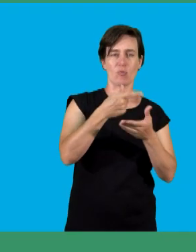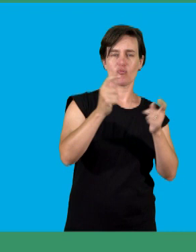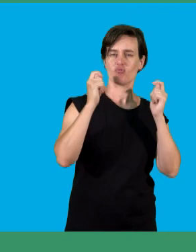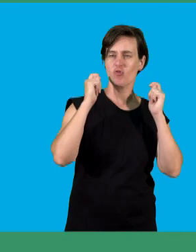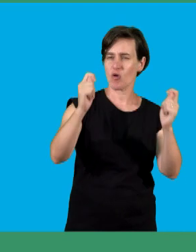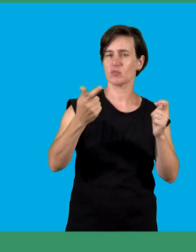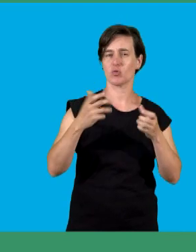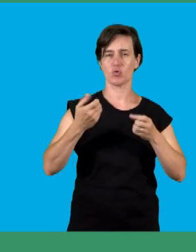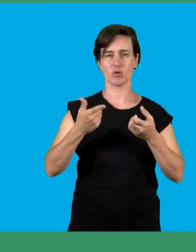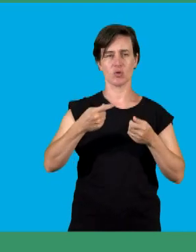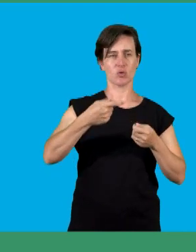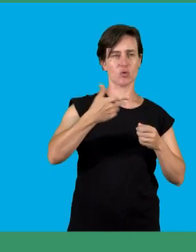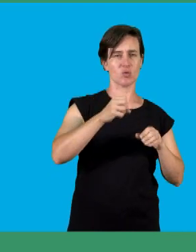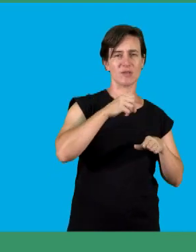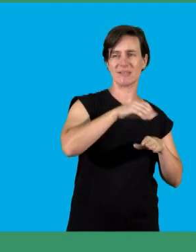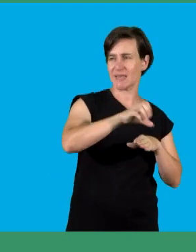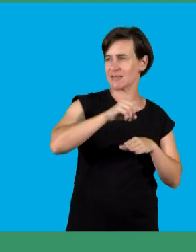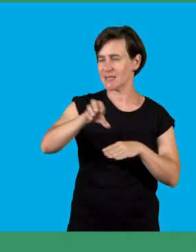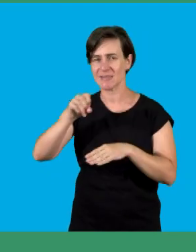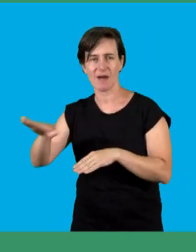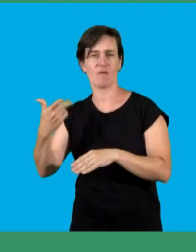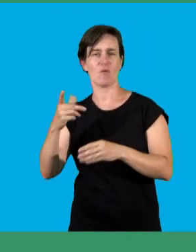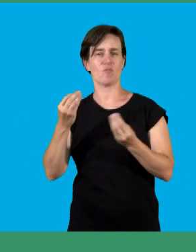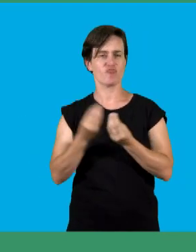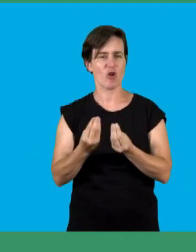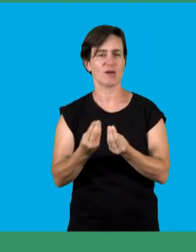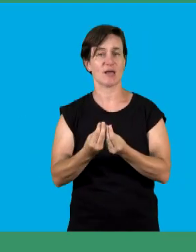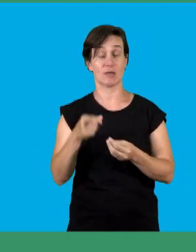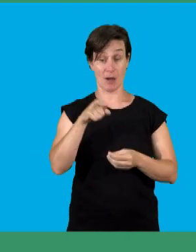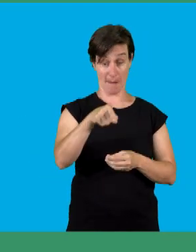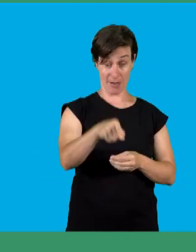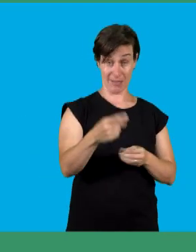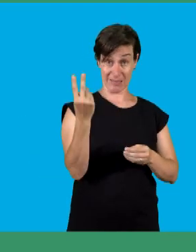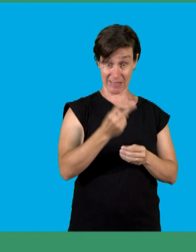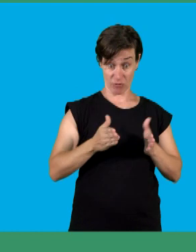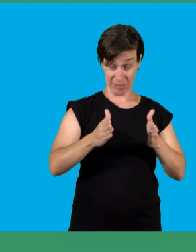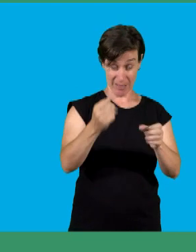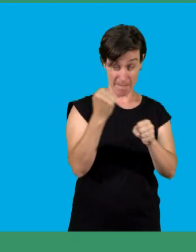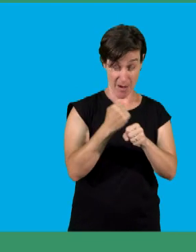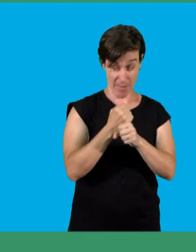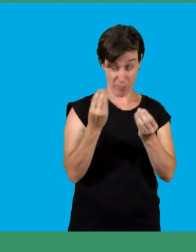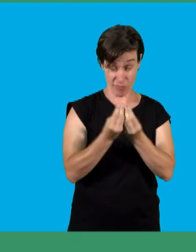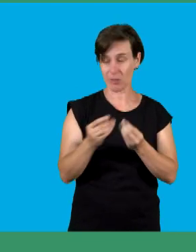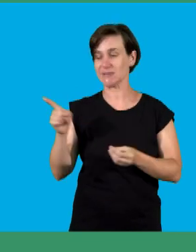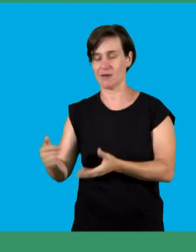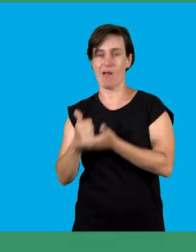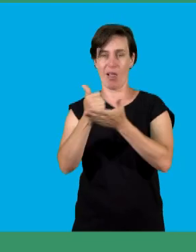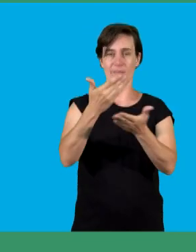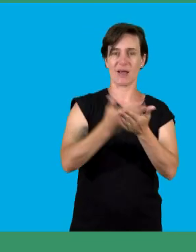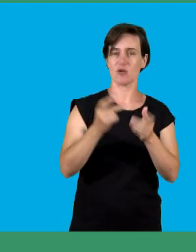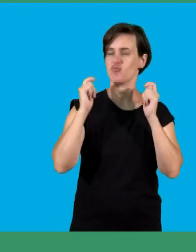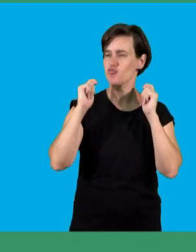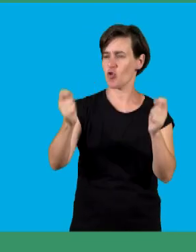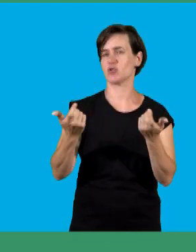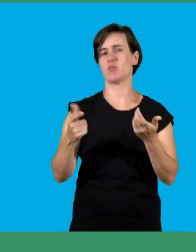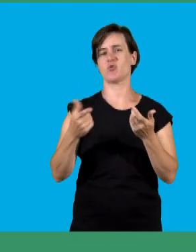the transportation, distribution, and sale of goods produced in the secondary sector. So obviously they deal